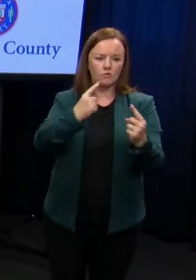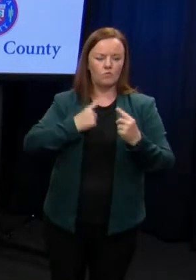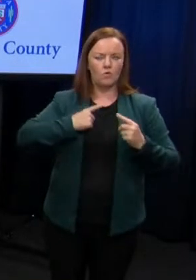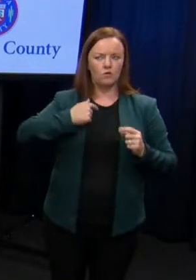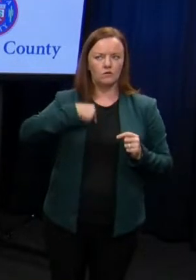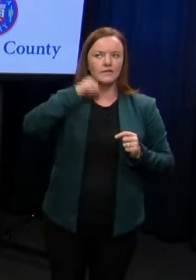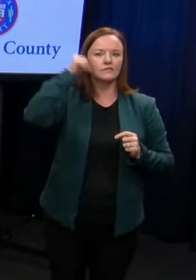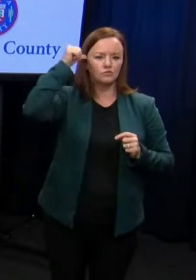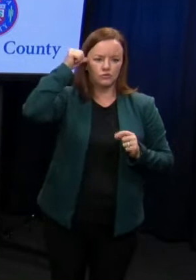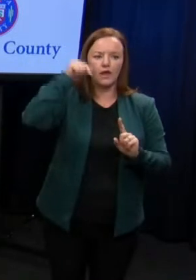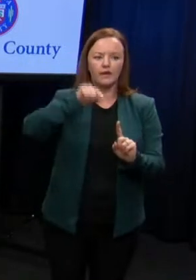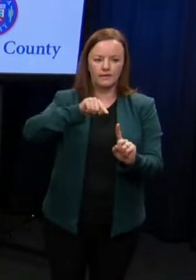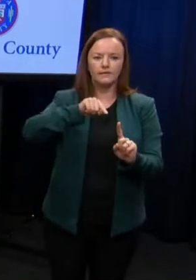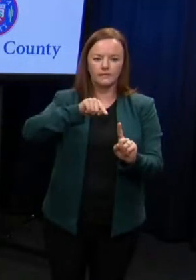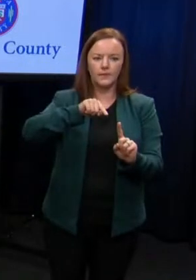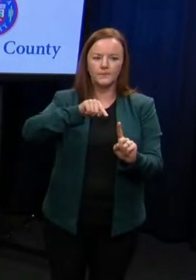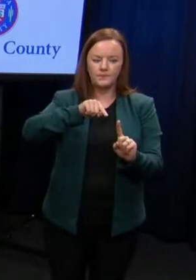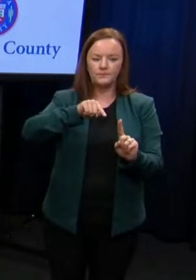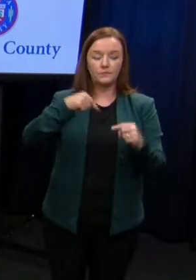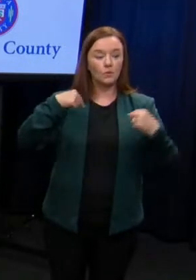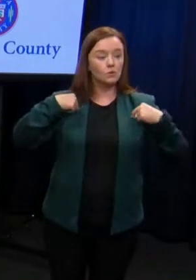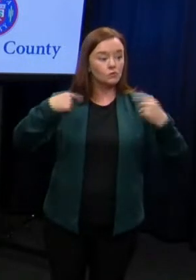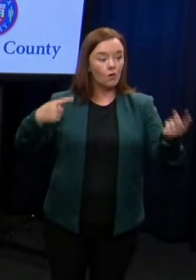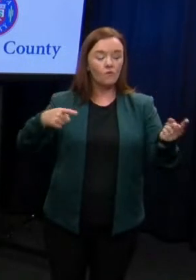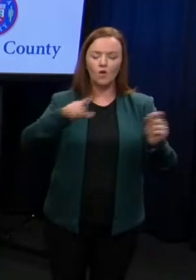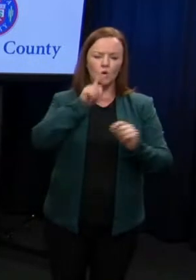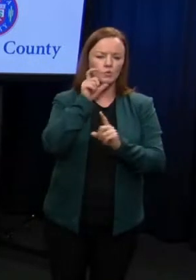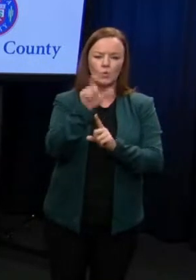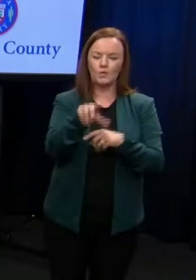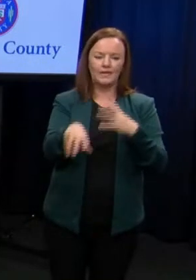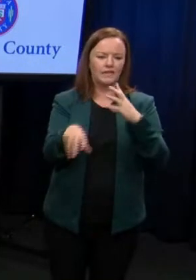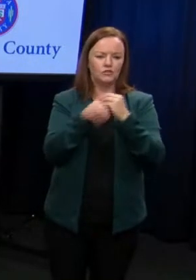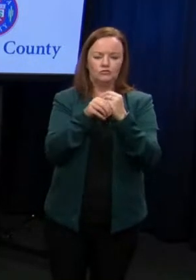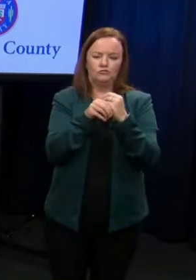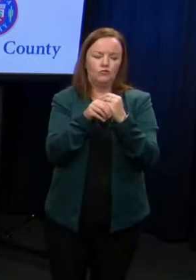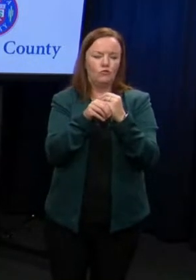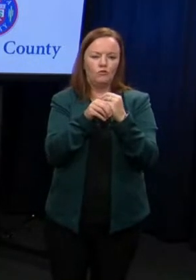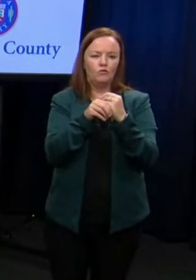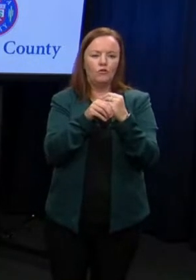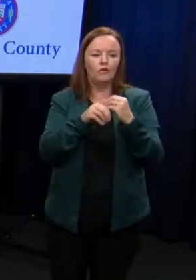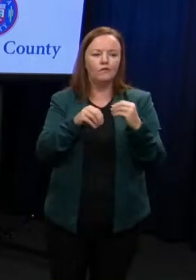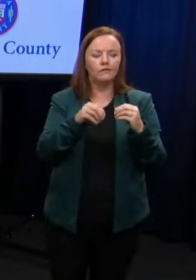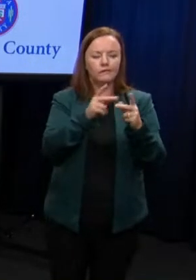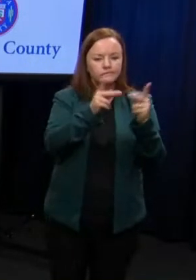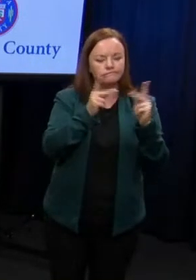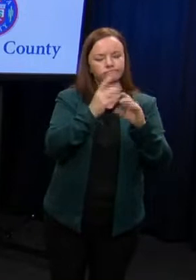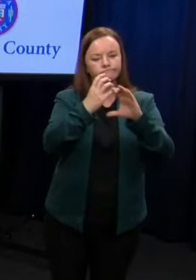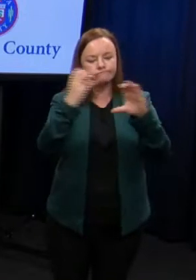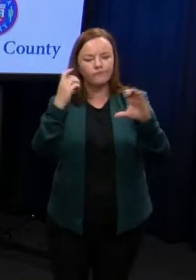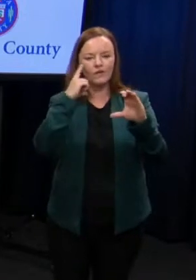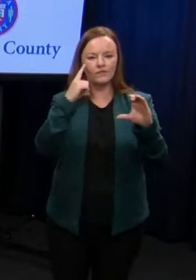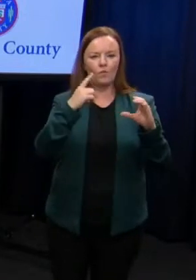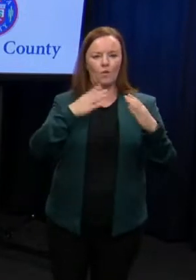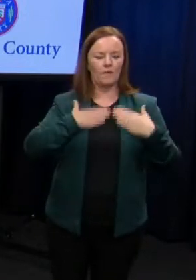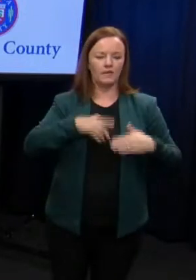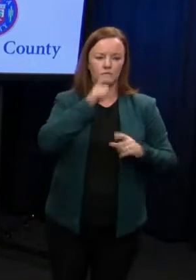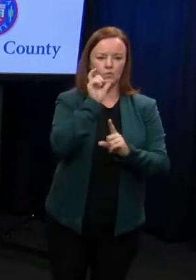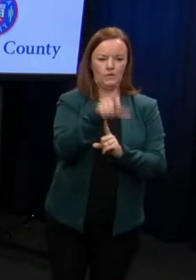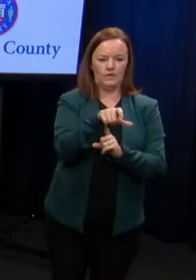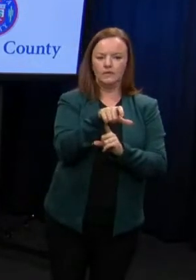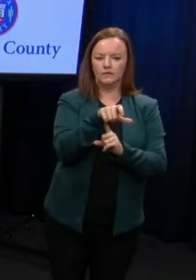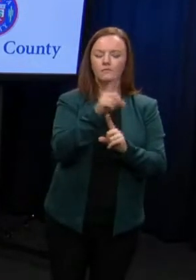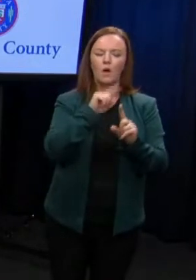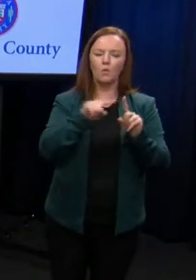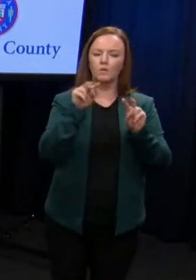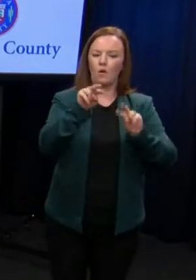yesterday, in fact, that so far there is not a need for that here in our system, but we are watching that on a weekly basis.